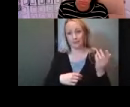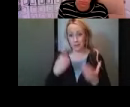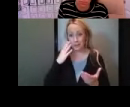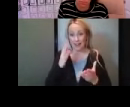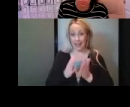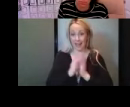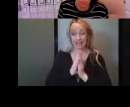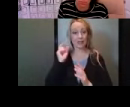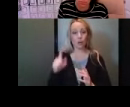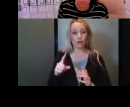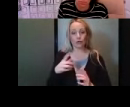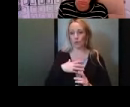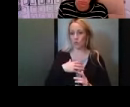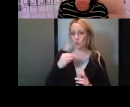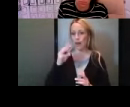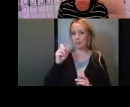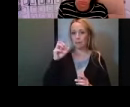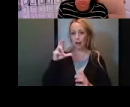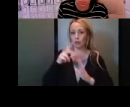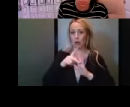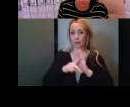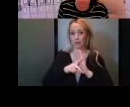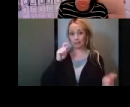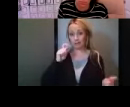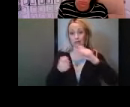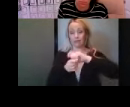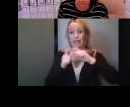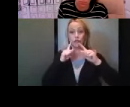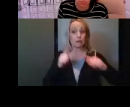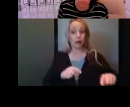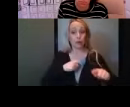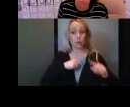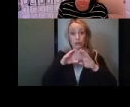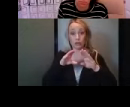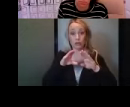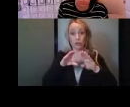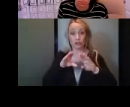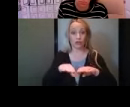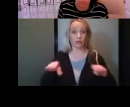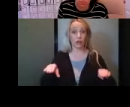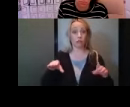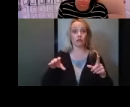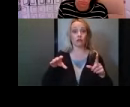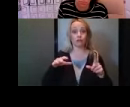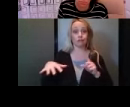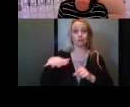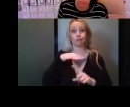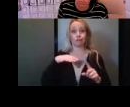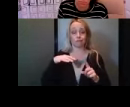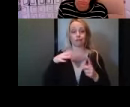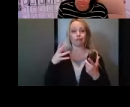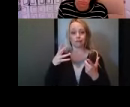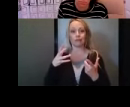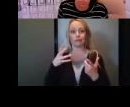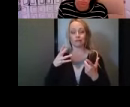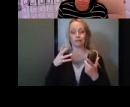whether white matter properties dynamically change in response to a child's environment. So for example, in response to changes in